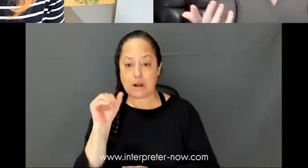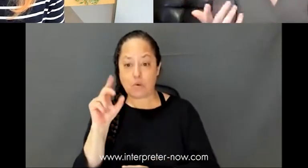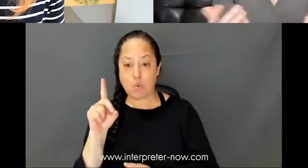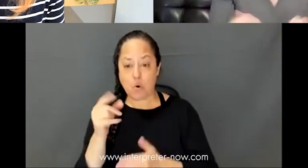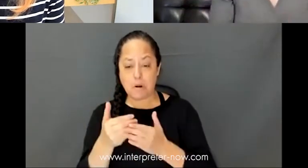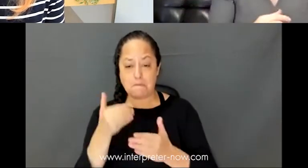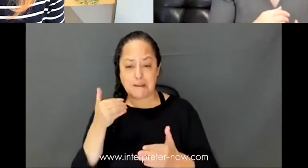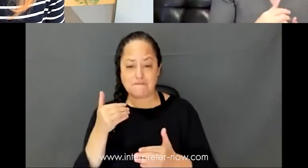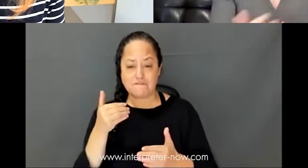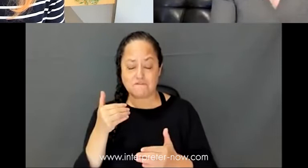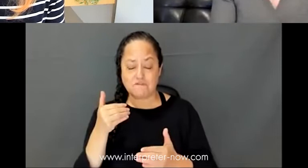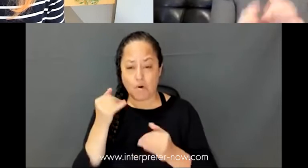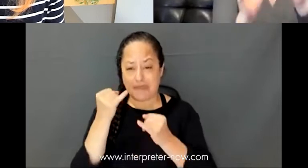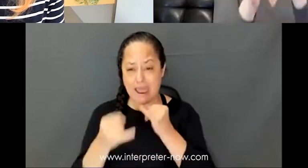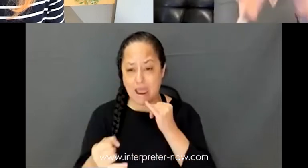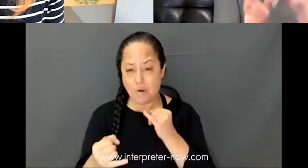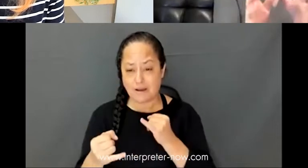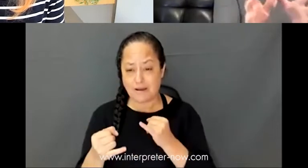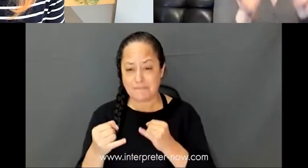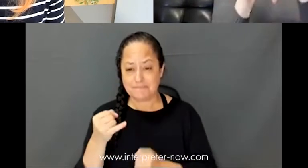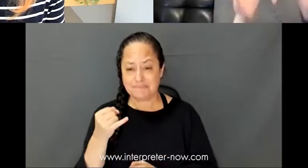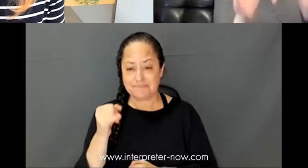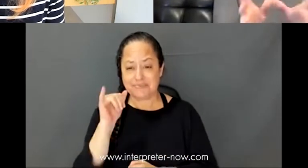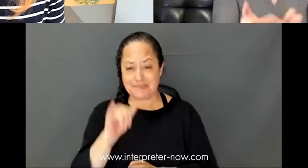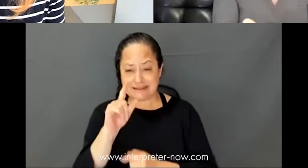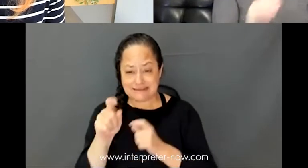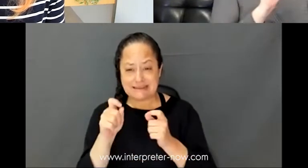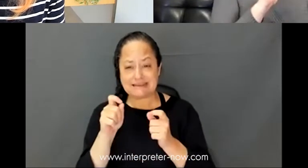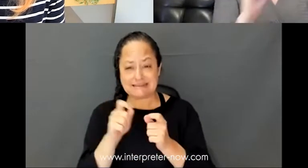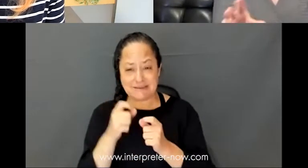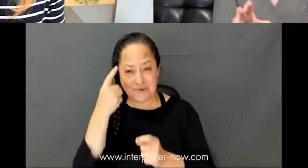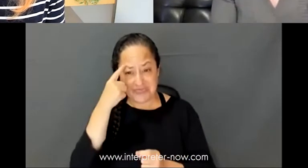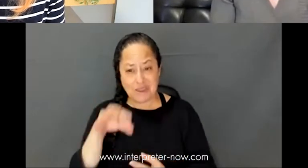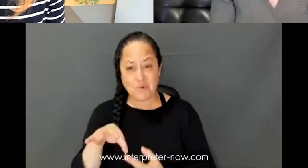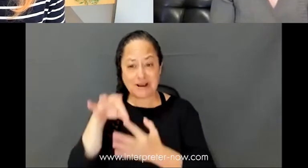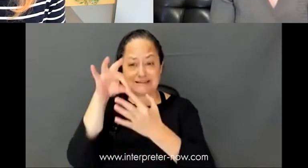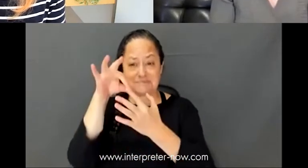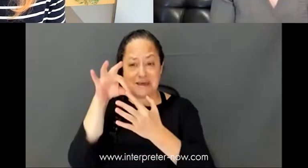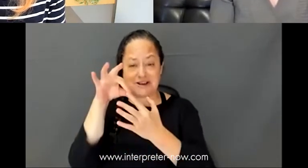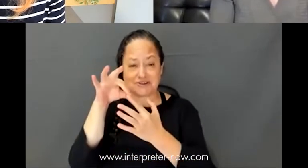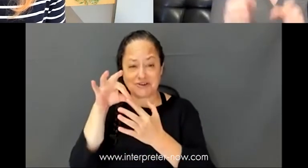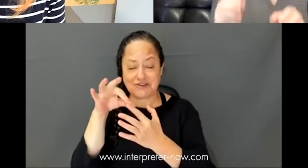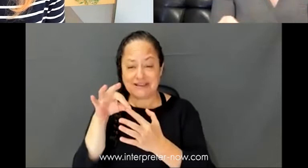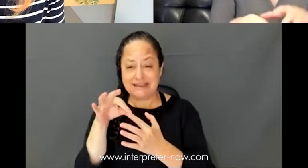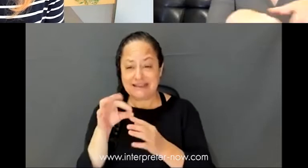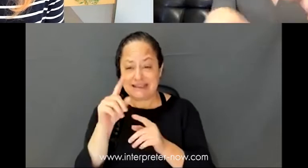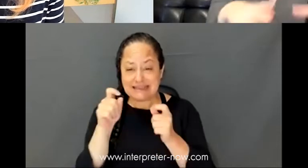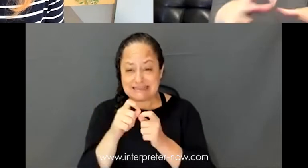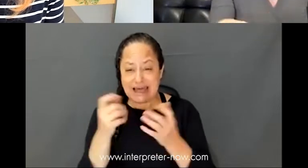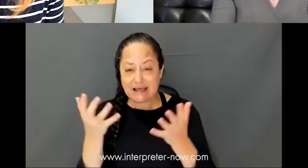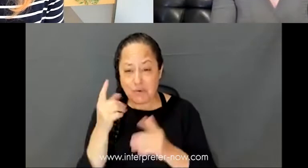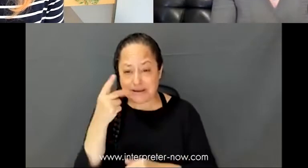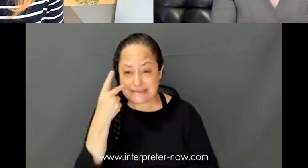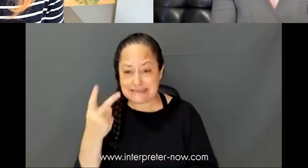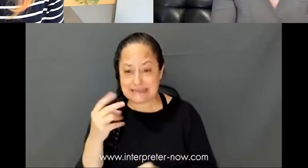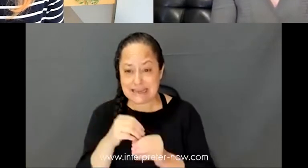by the way, is exactly, I know we think, again, we're super special, exactly what we see in rats. If I took a rat and I train